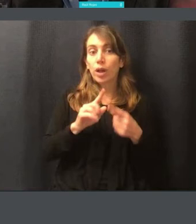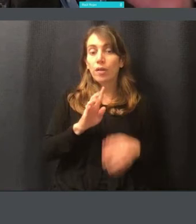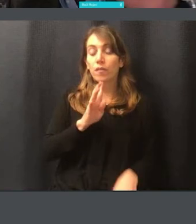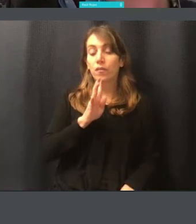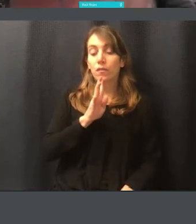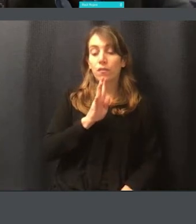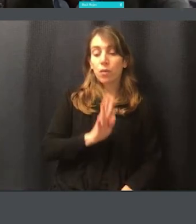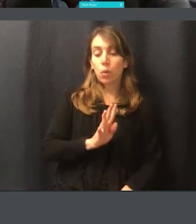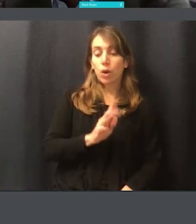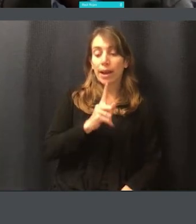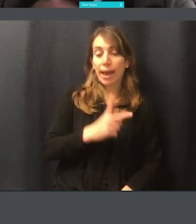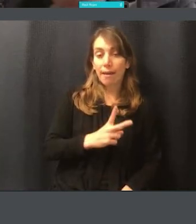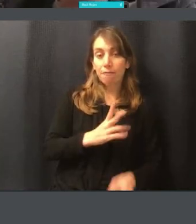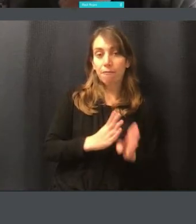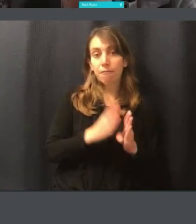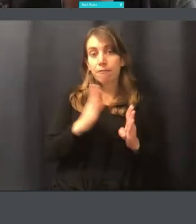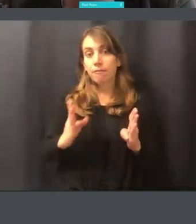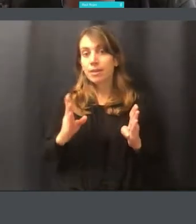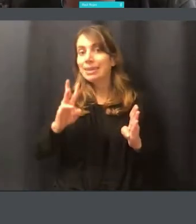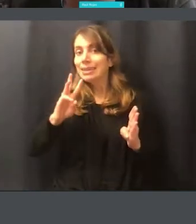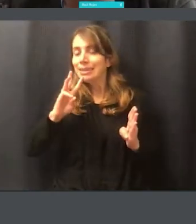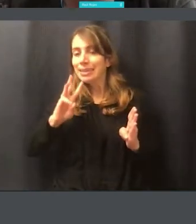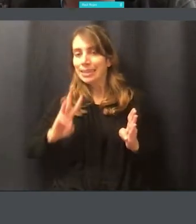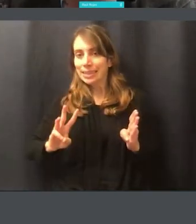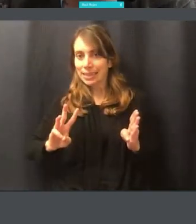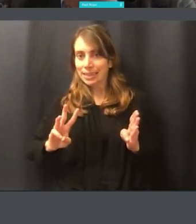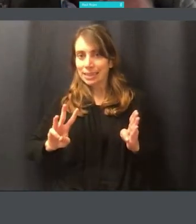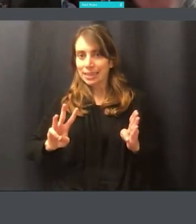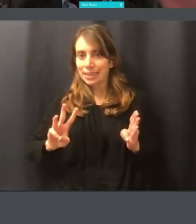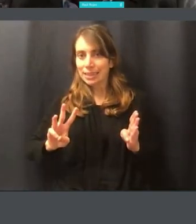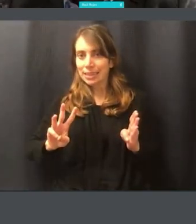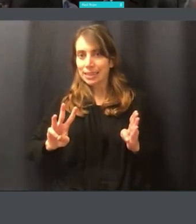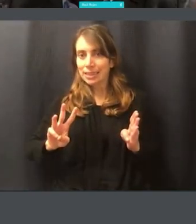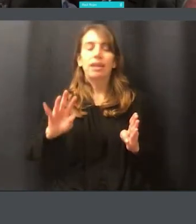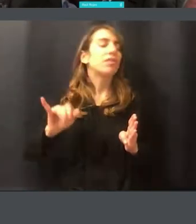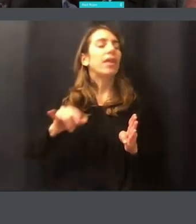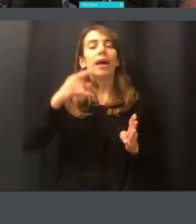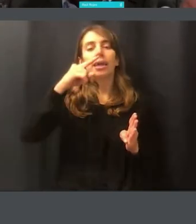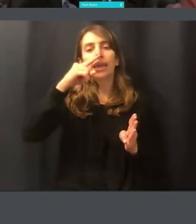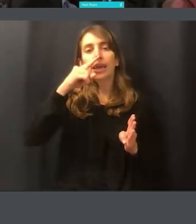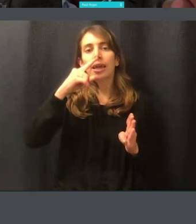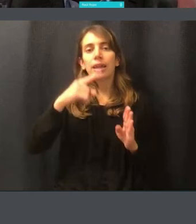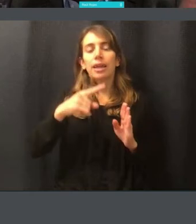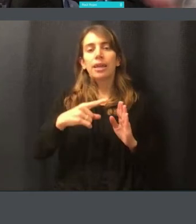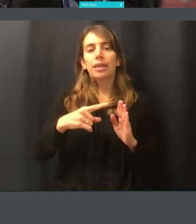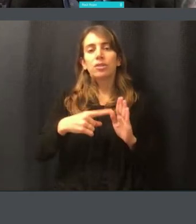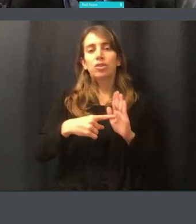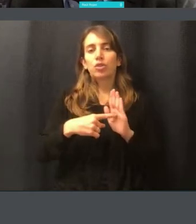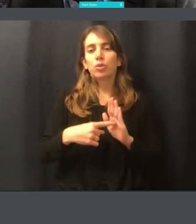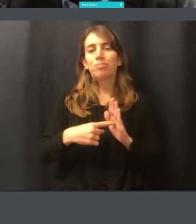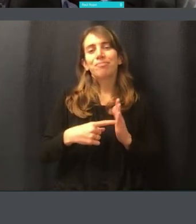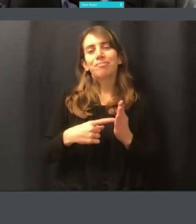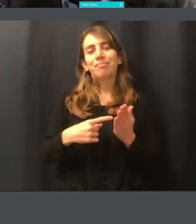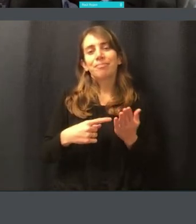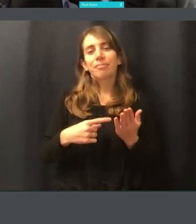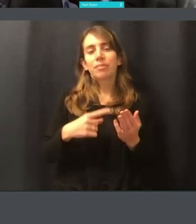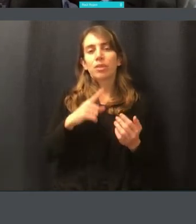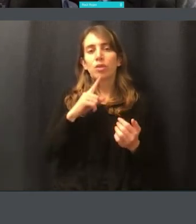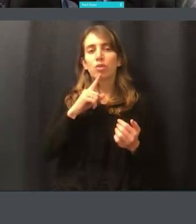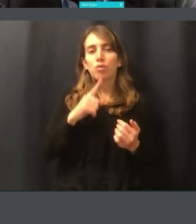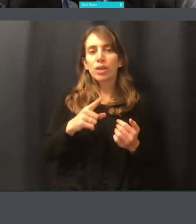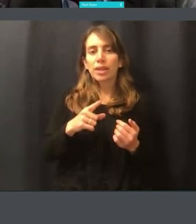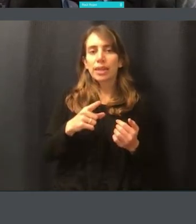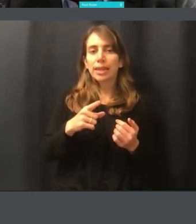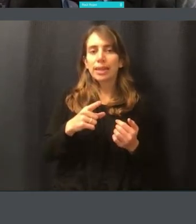4.5, and then when the child was 6 years old. And this is a child who's performing what we call, it's a self-regulation test